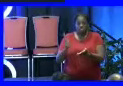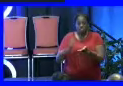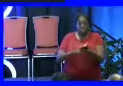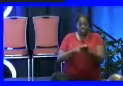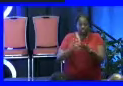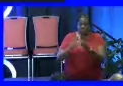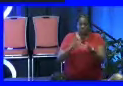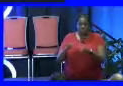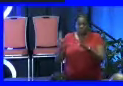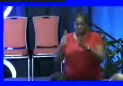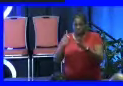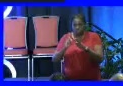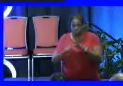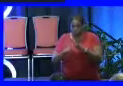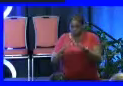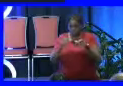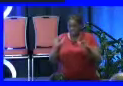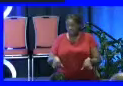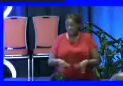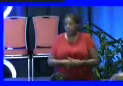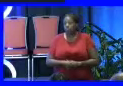and upload it to the continuum of care.